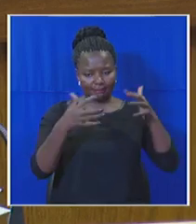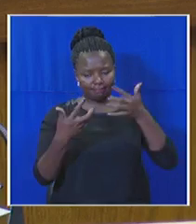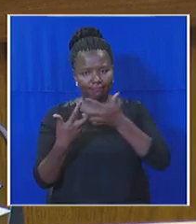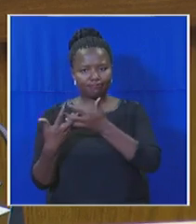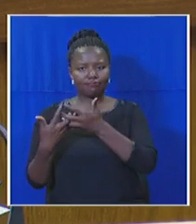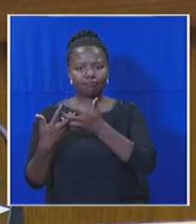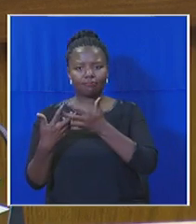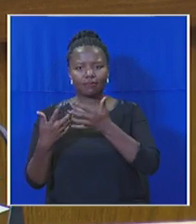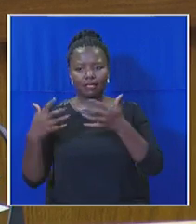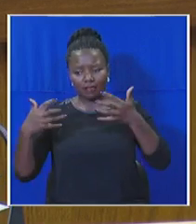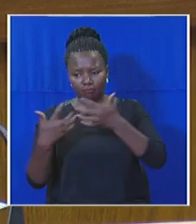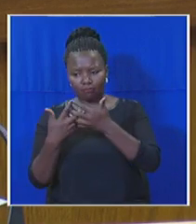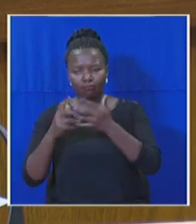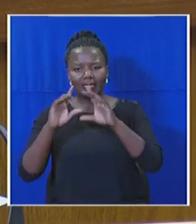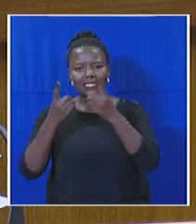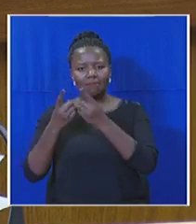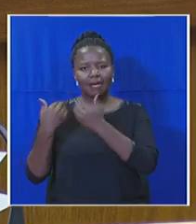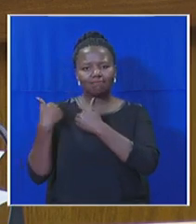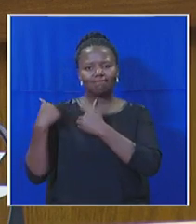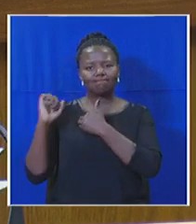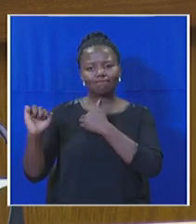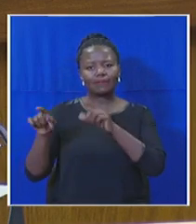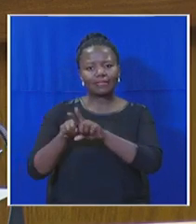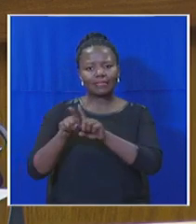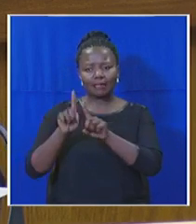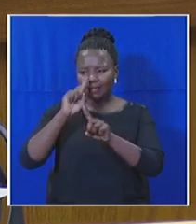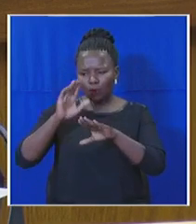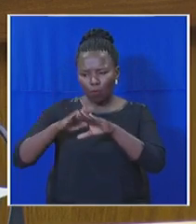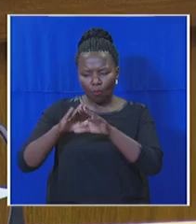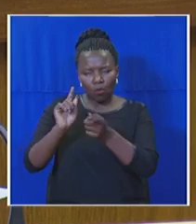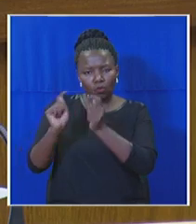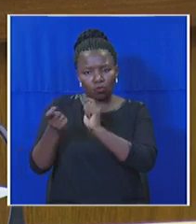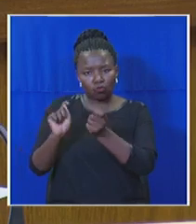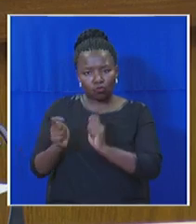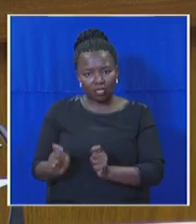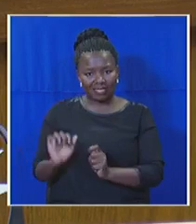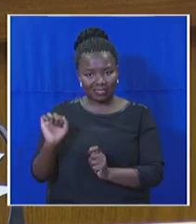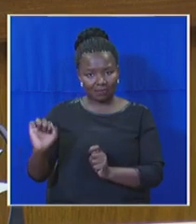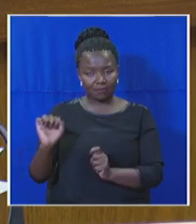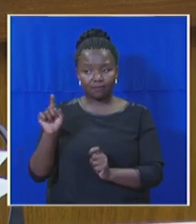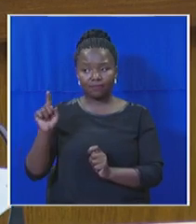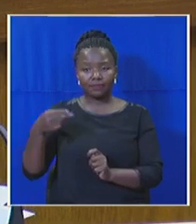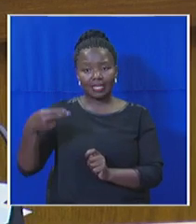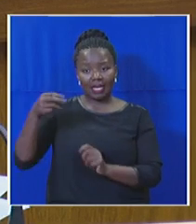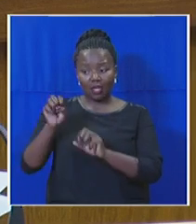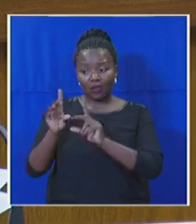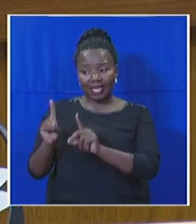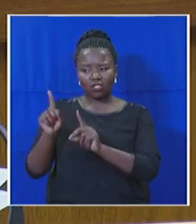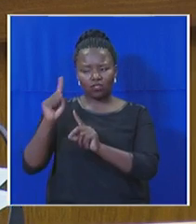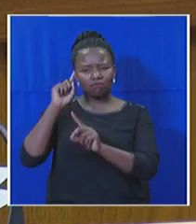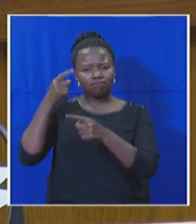improved. The objectives of the Higher Education Amendment Bill include the